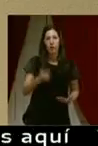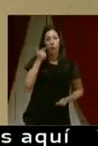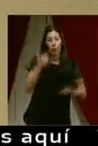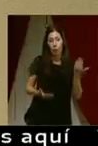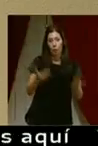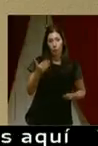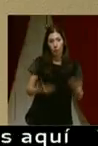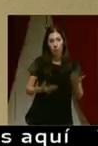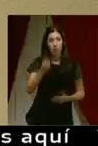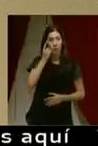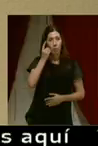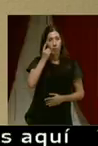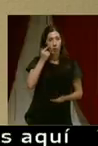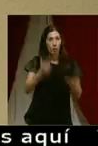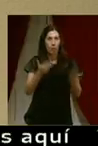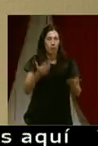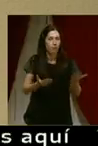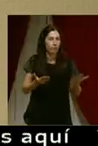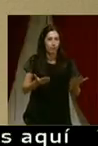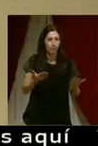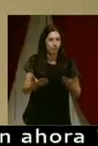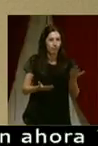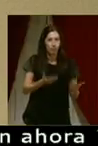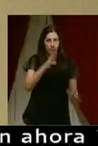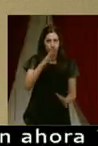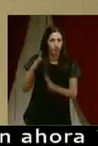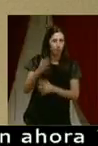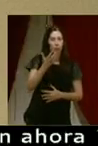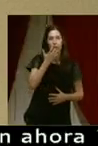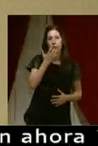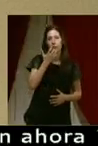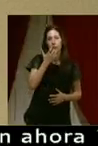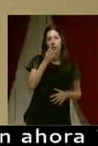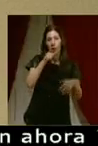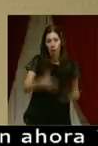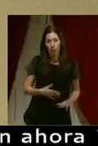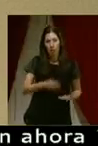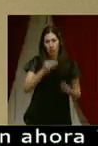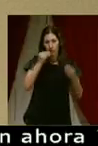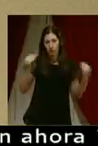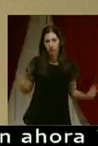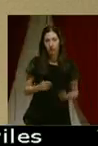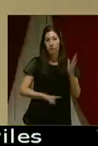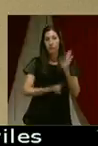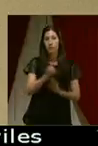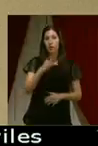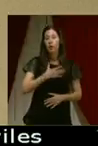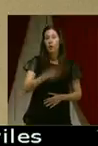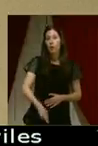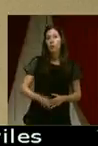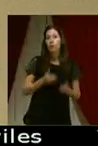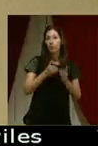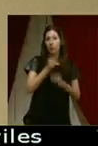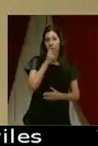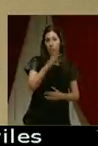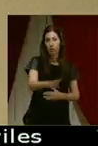We're talking about how good mobile devices are in terms of features and performance